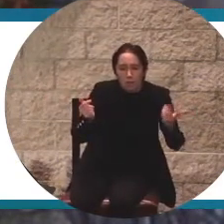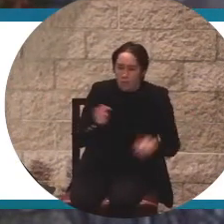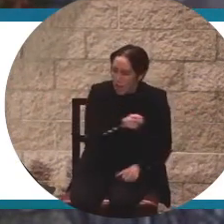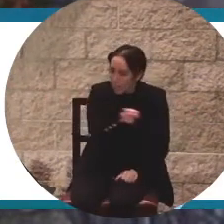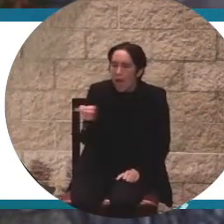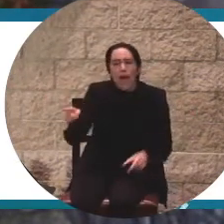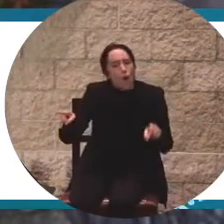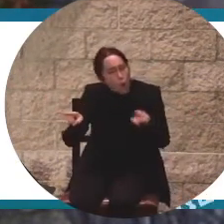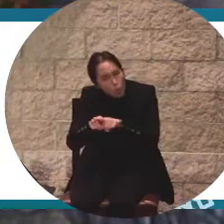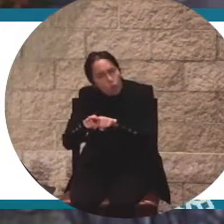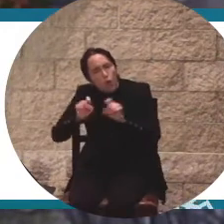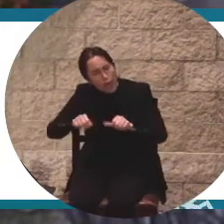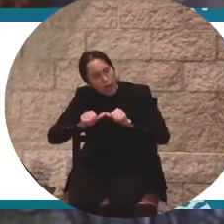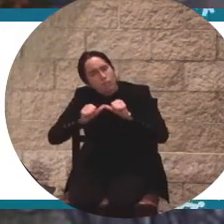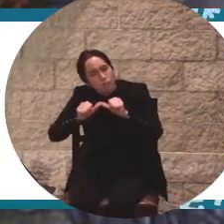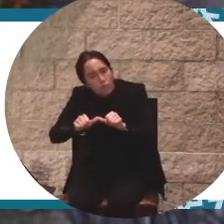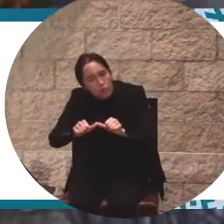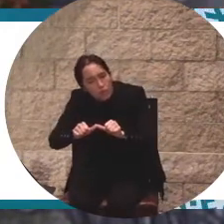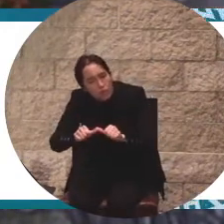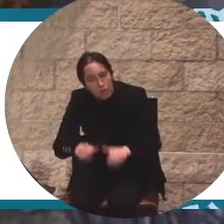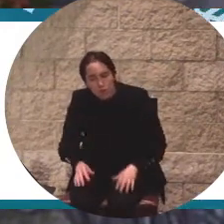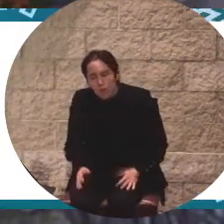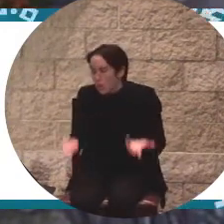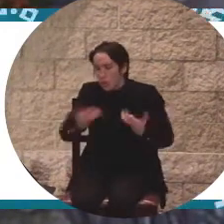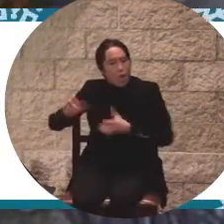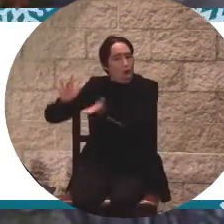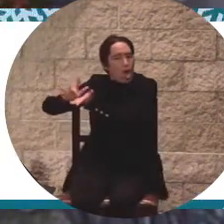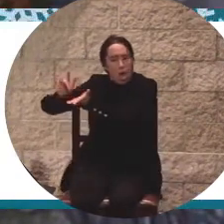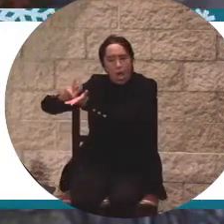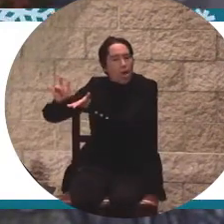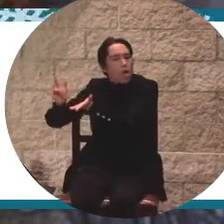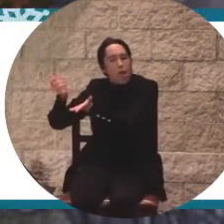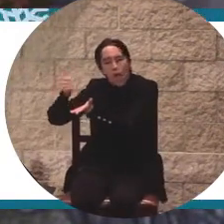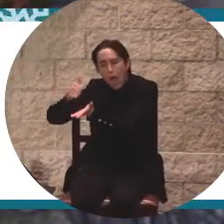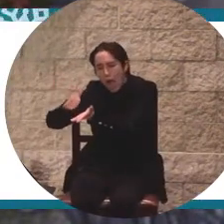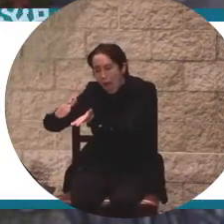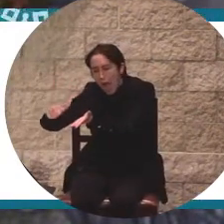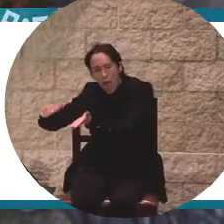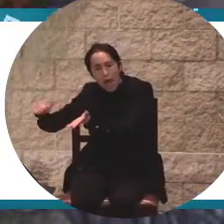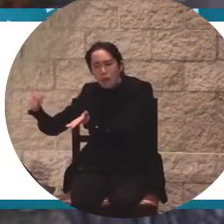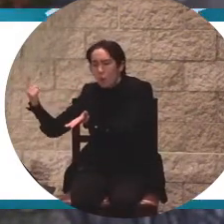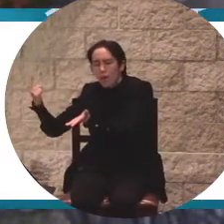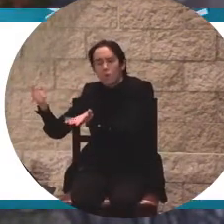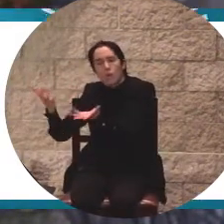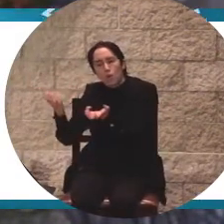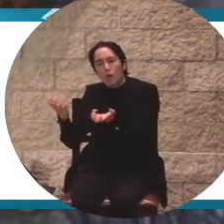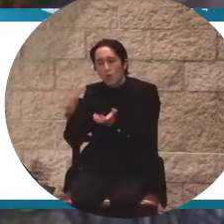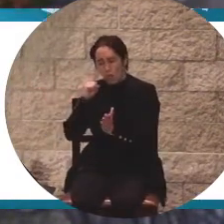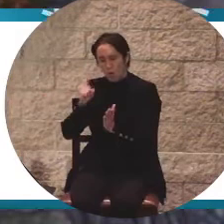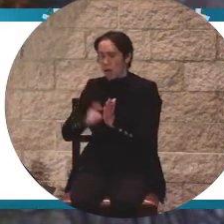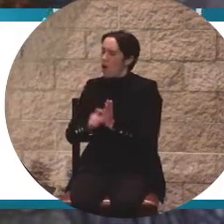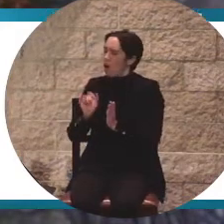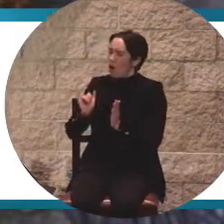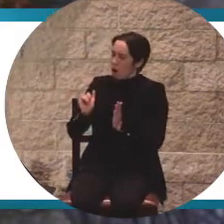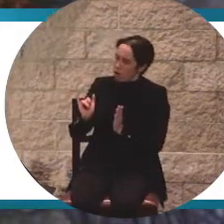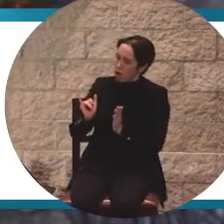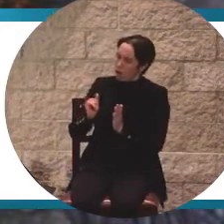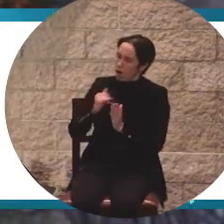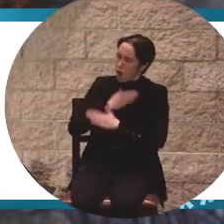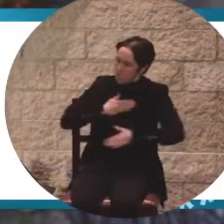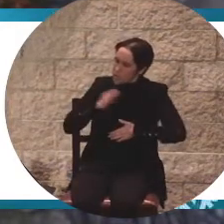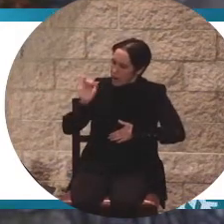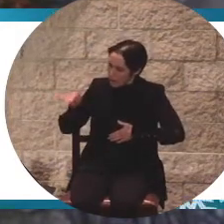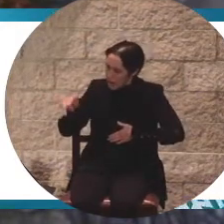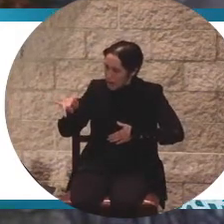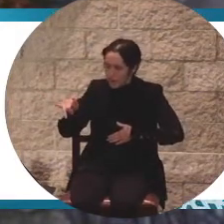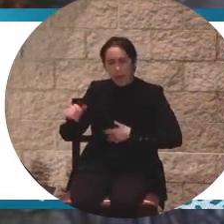well, so that we don't take advantage of, that we actually look and give thanks for. So that's what